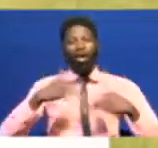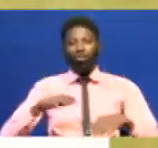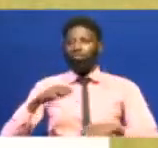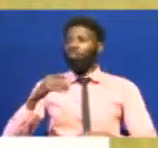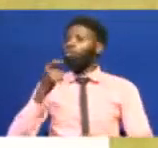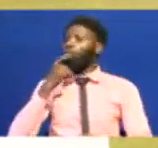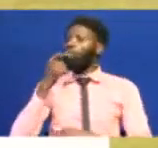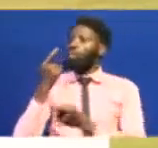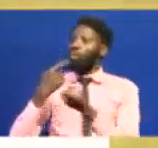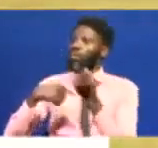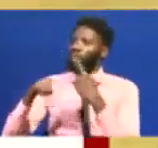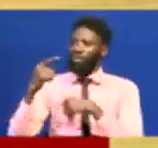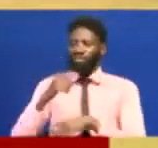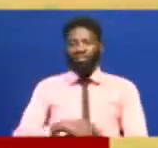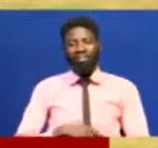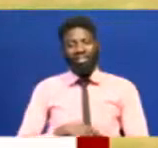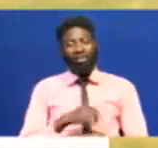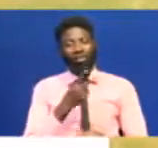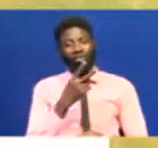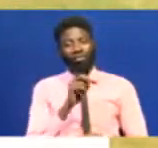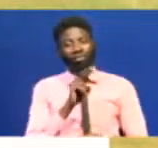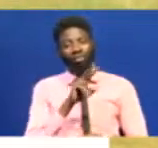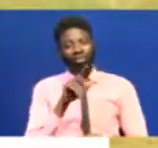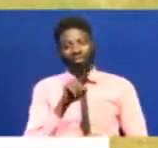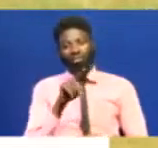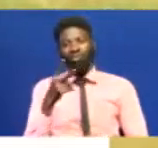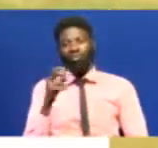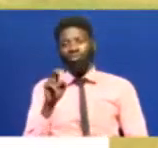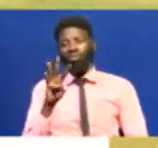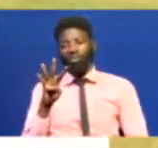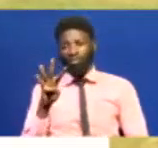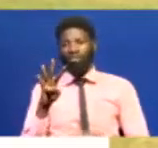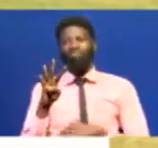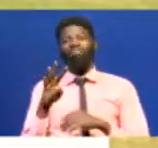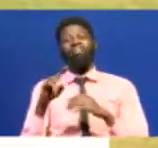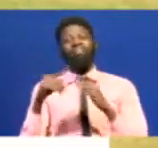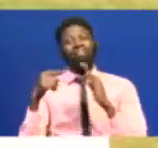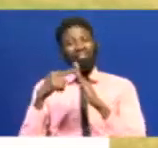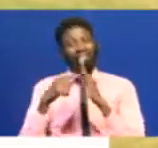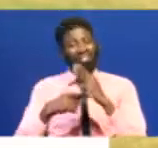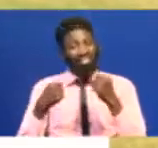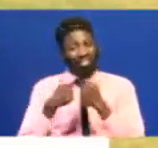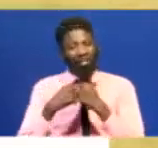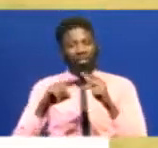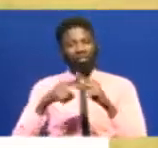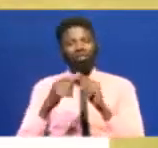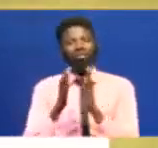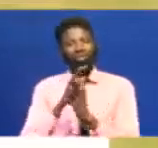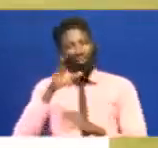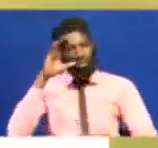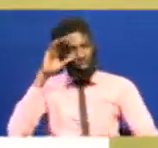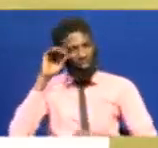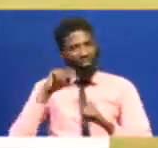commenced the 2023-2024 campaign with a match against Bandari FC. King Orimwangi for Prime Edition Sports.